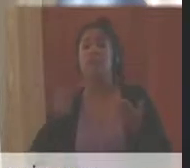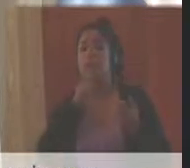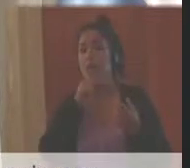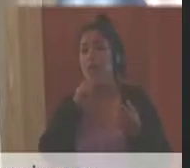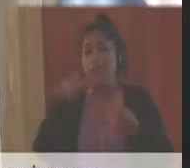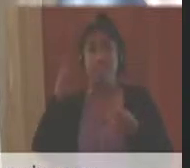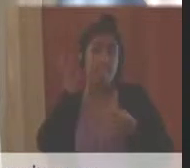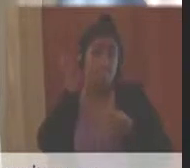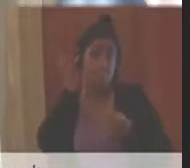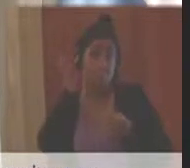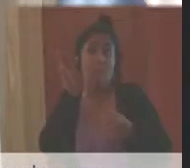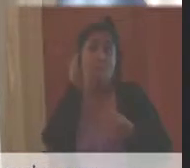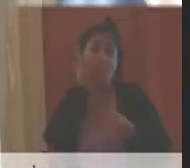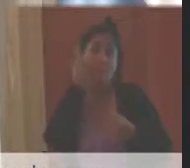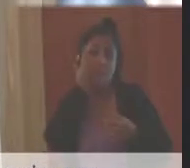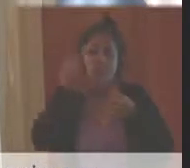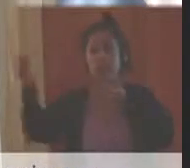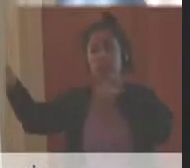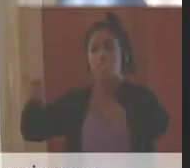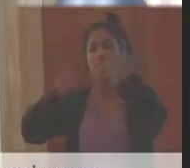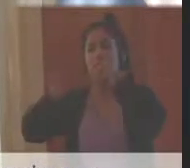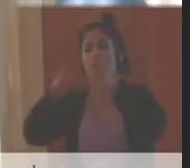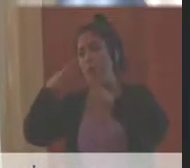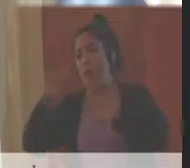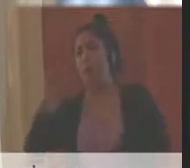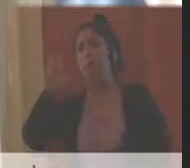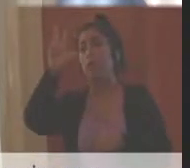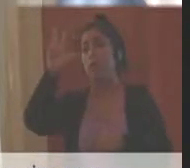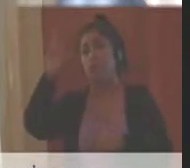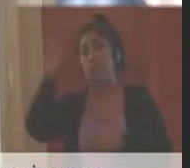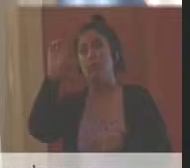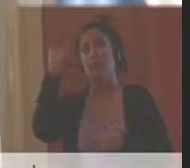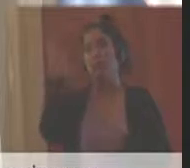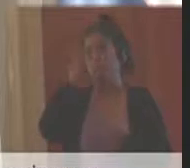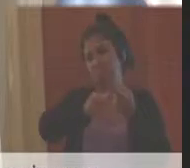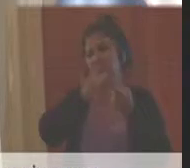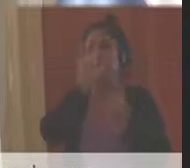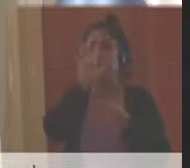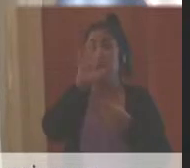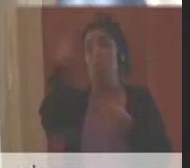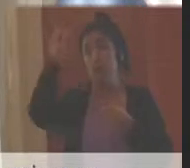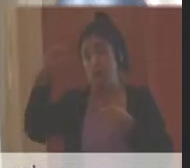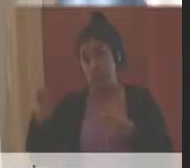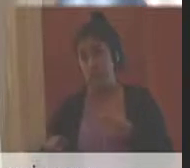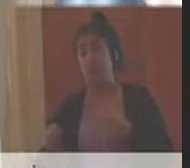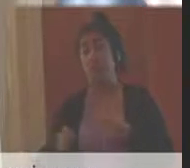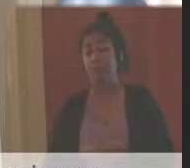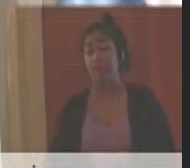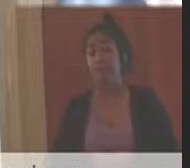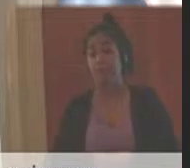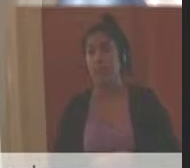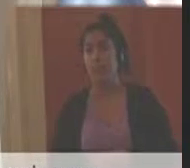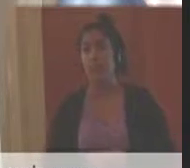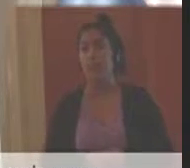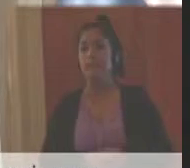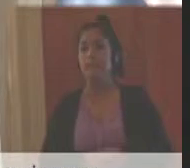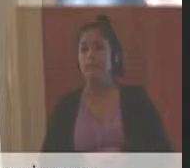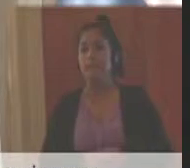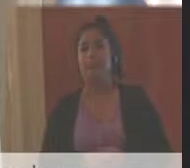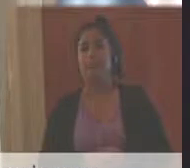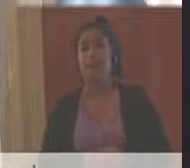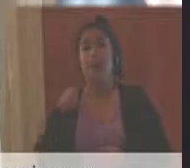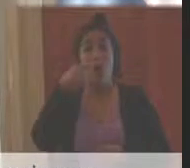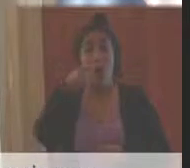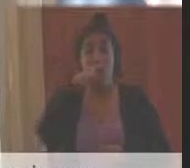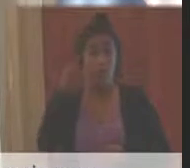children who depend on a woman head of household is 1 to 5, and gender